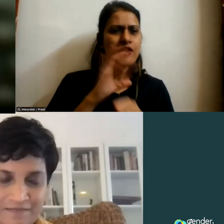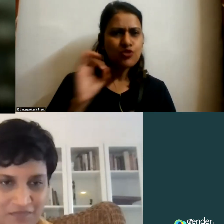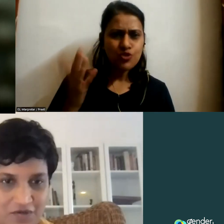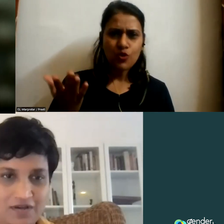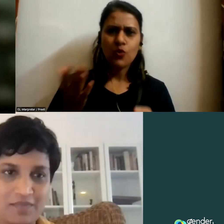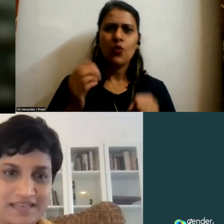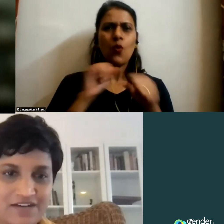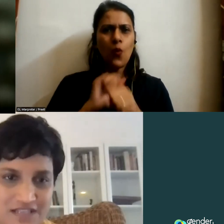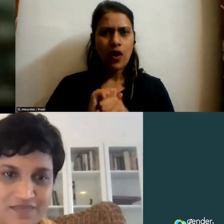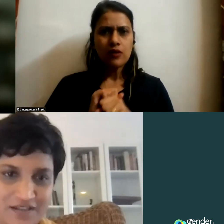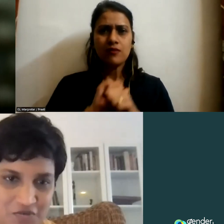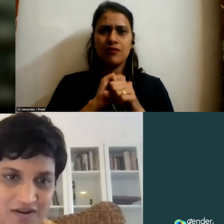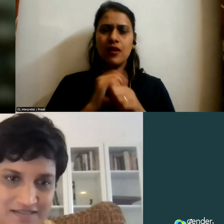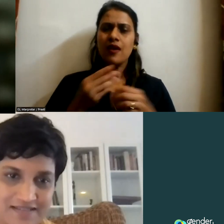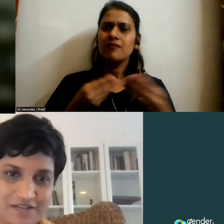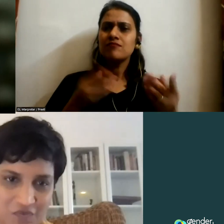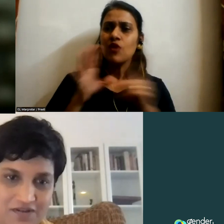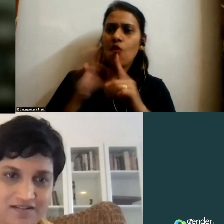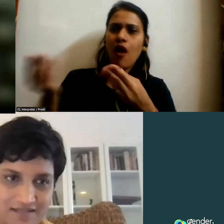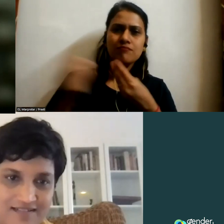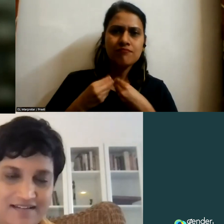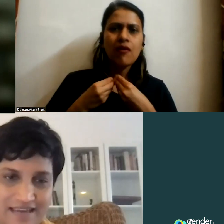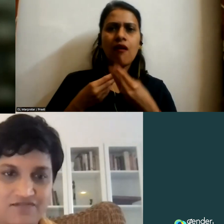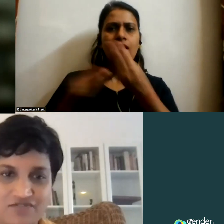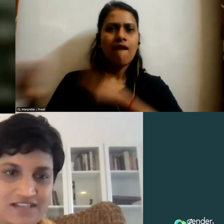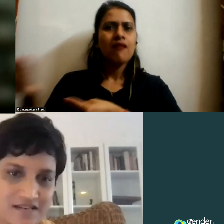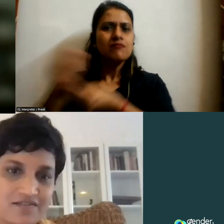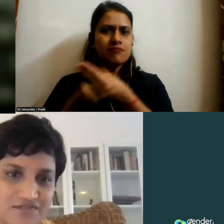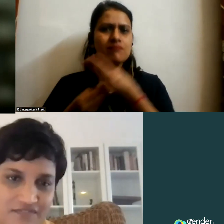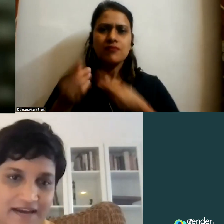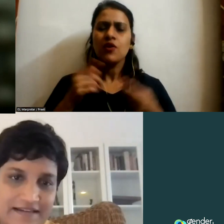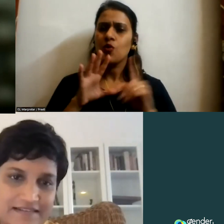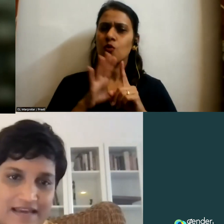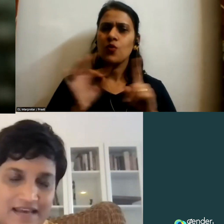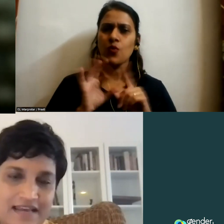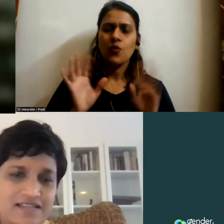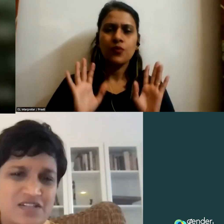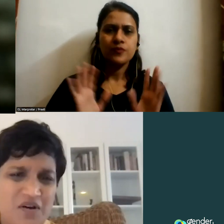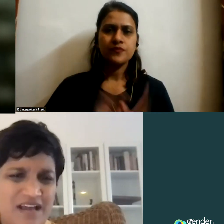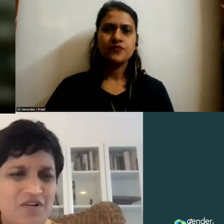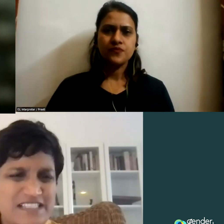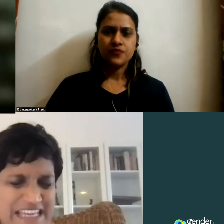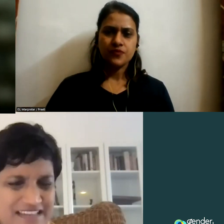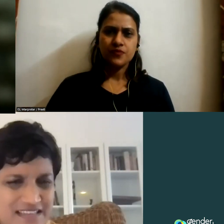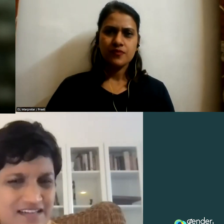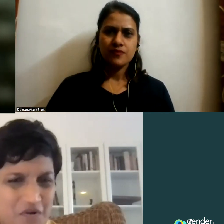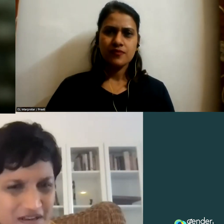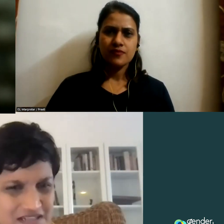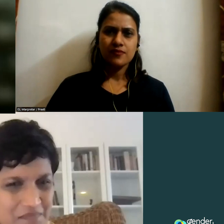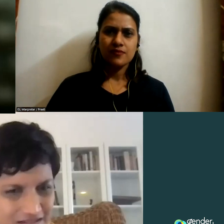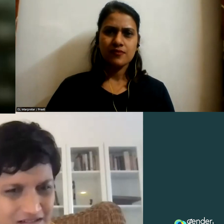that you're going to come and give something to us and, we're going to get free stuff. And this is not, I'm not saying this in